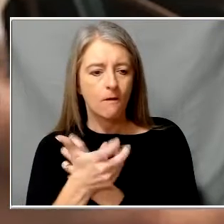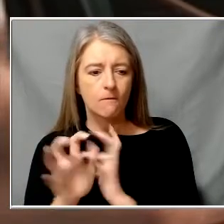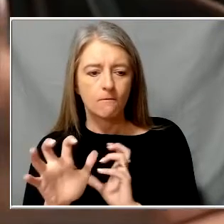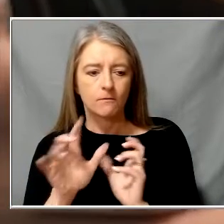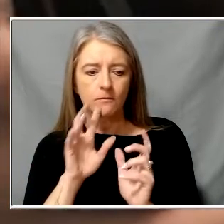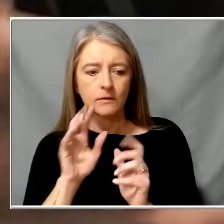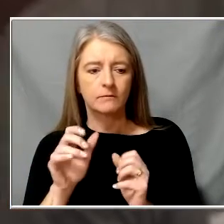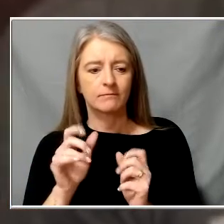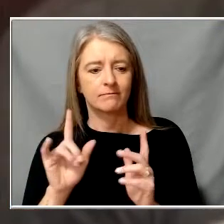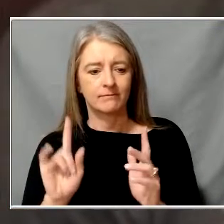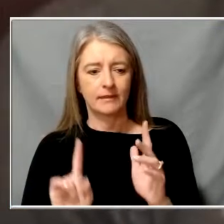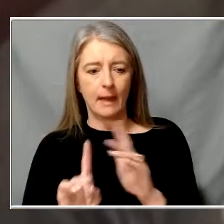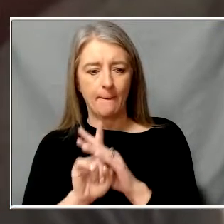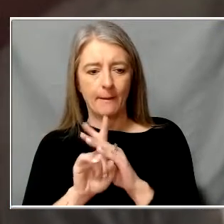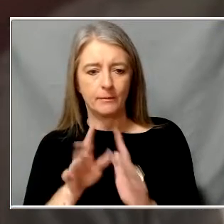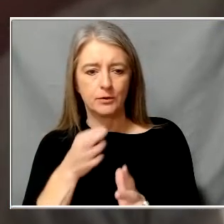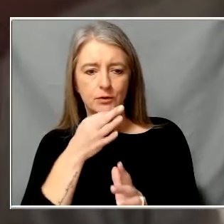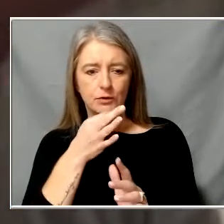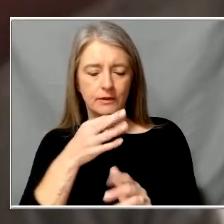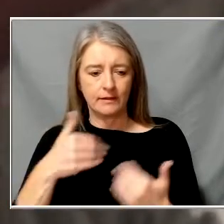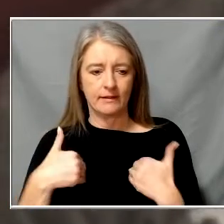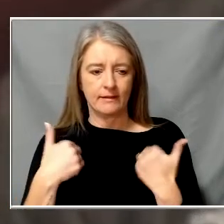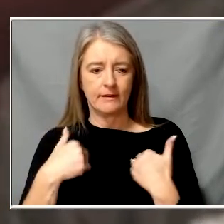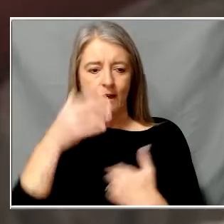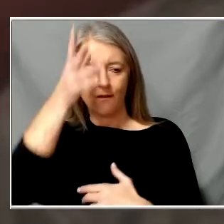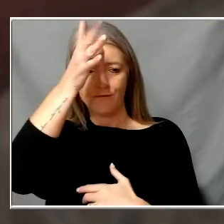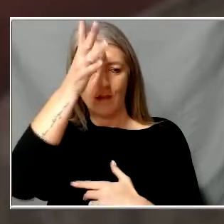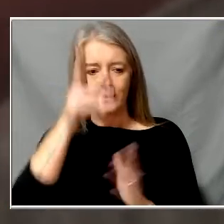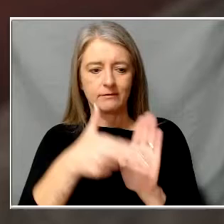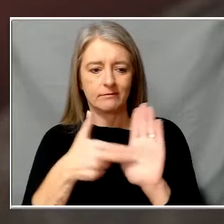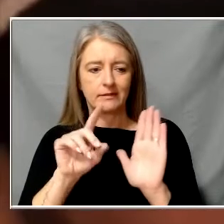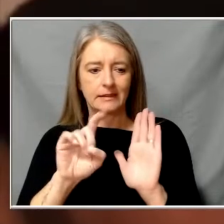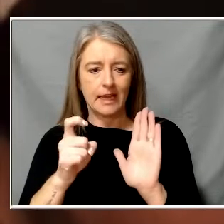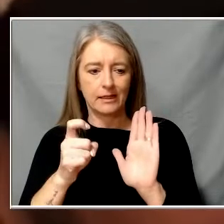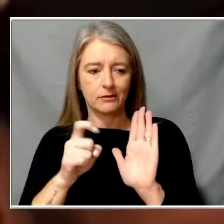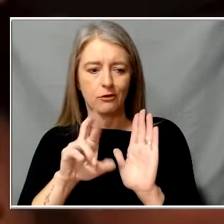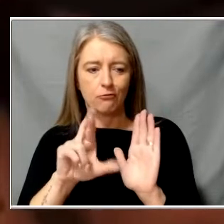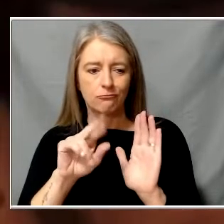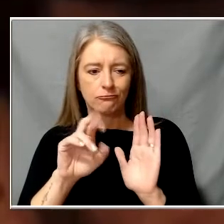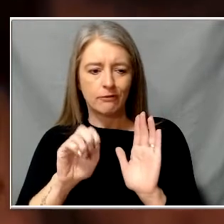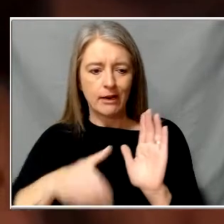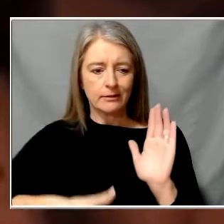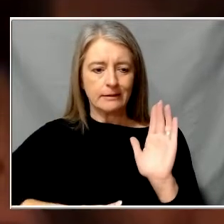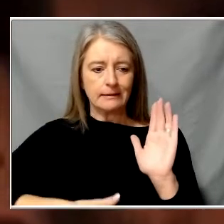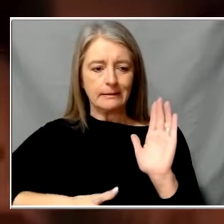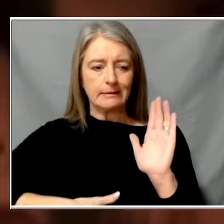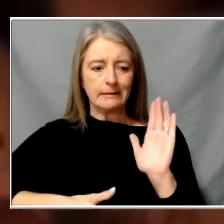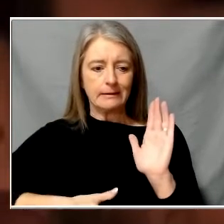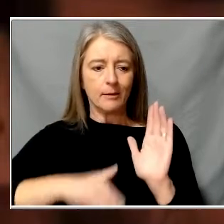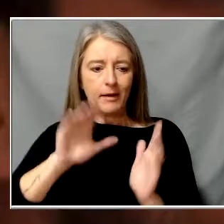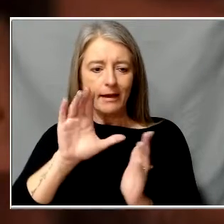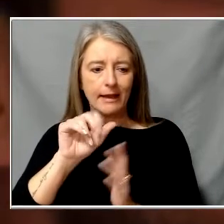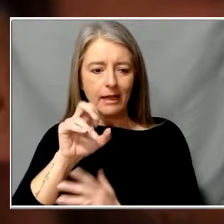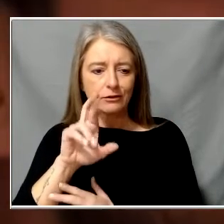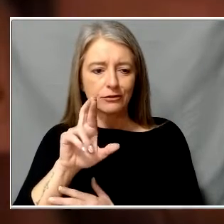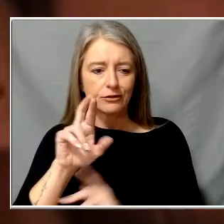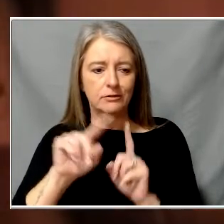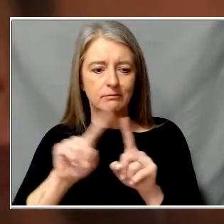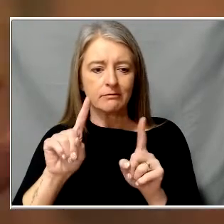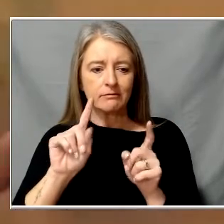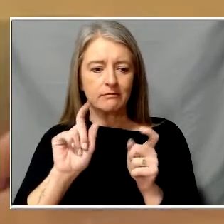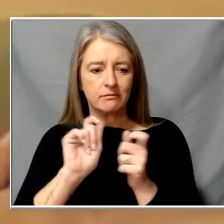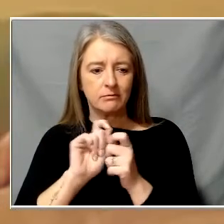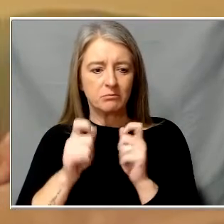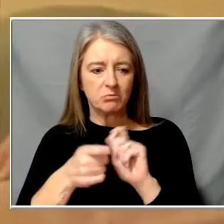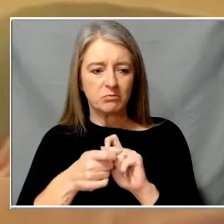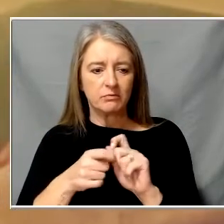today's Morning Medical Update, this young father was diagnosed with a rare stomach cancer, but a mutation in his cancer turned out to be a